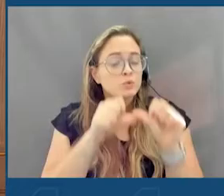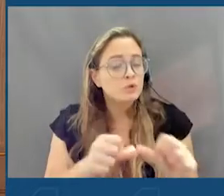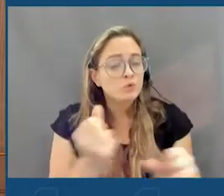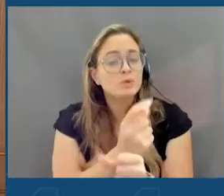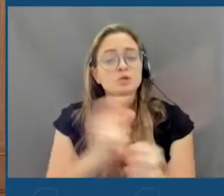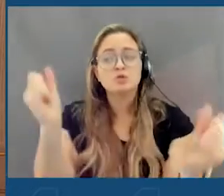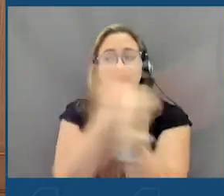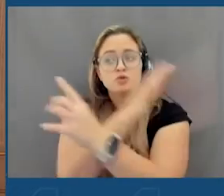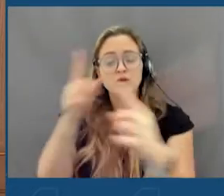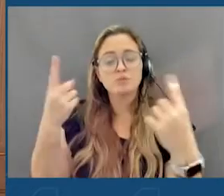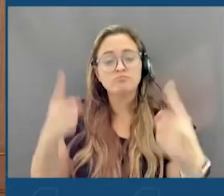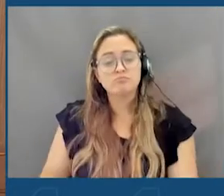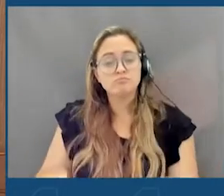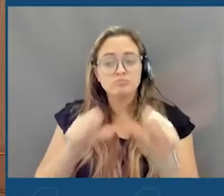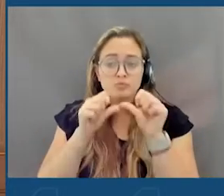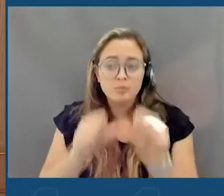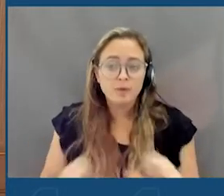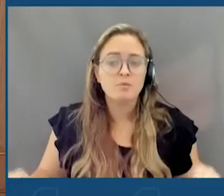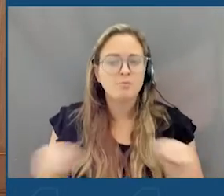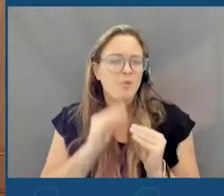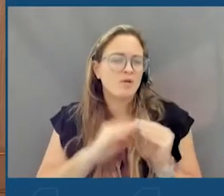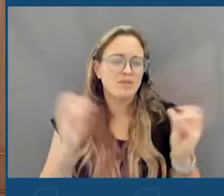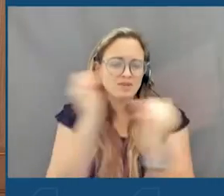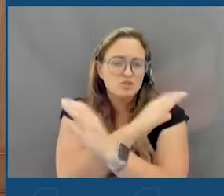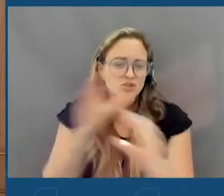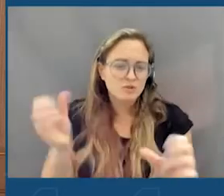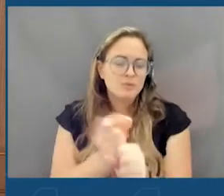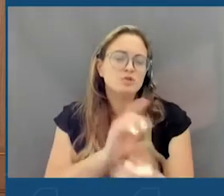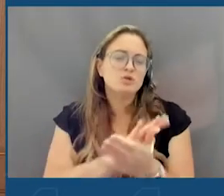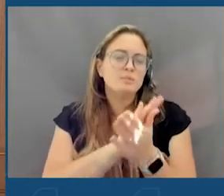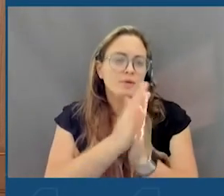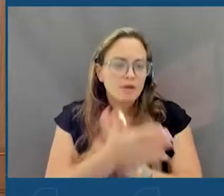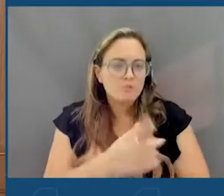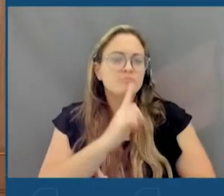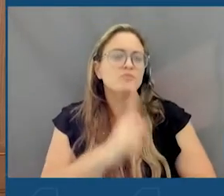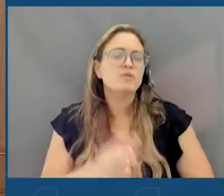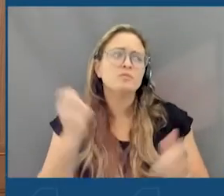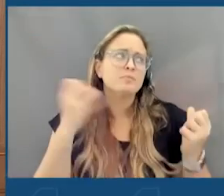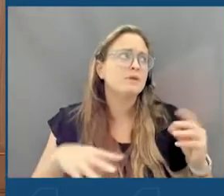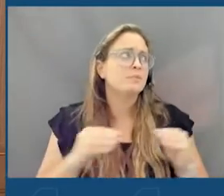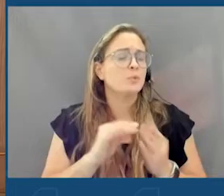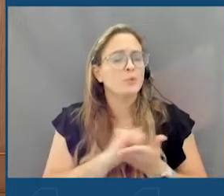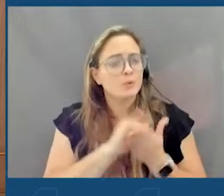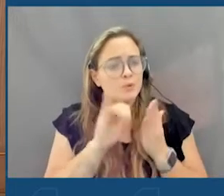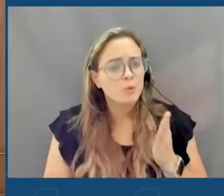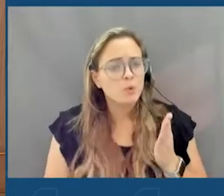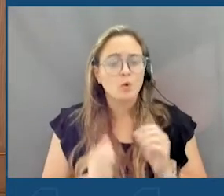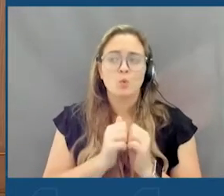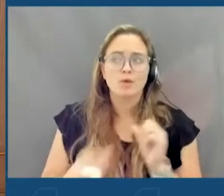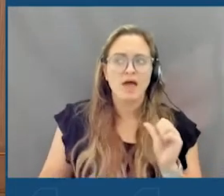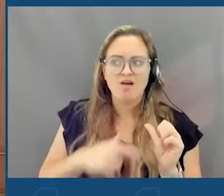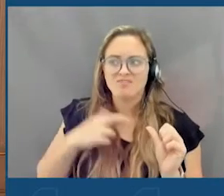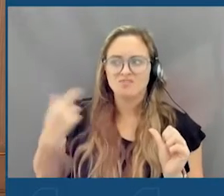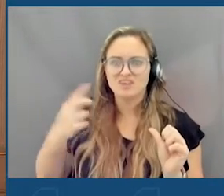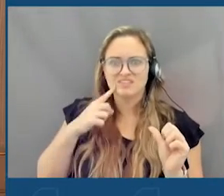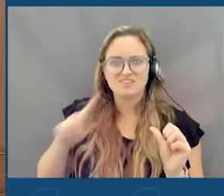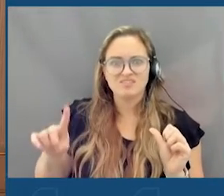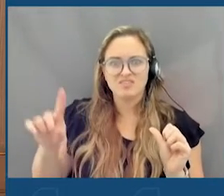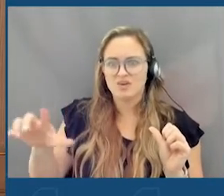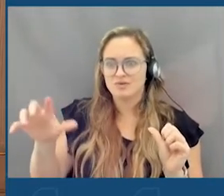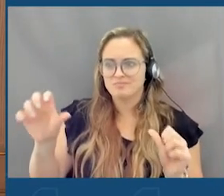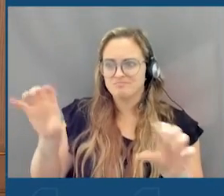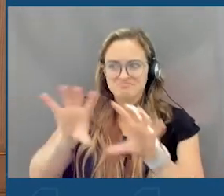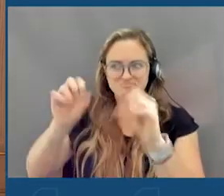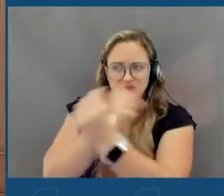reality remain more than a dream. Let's make it become the reality for so many more New Yorkers without the threat of having that dream